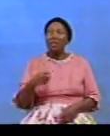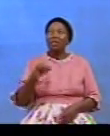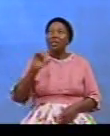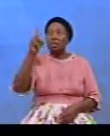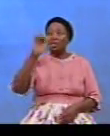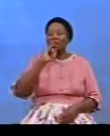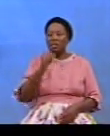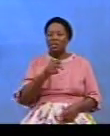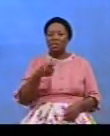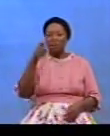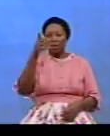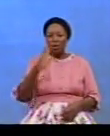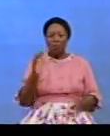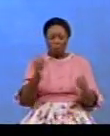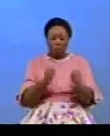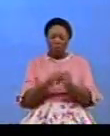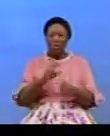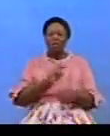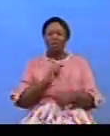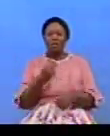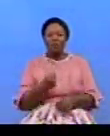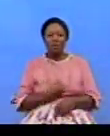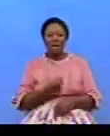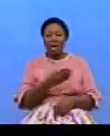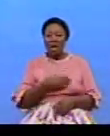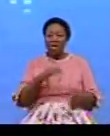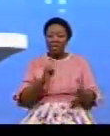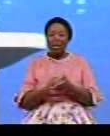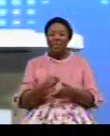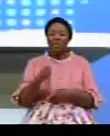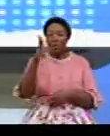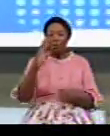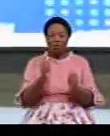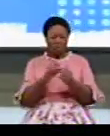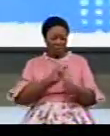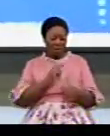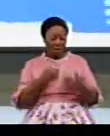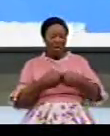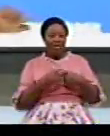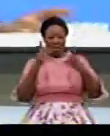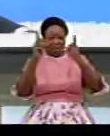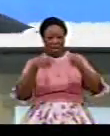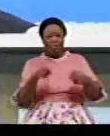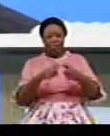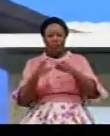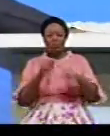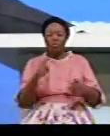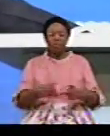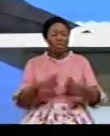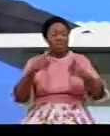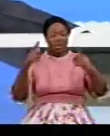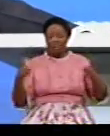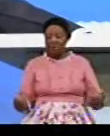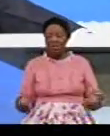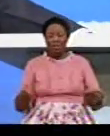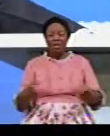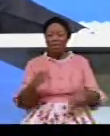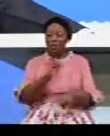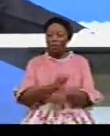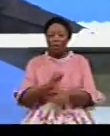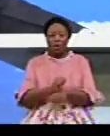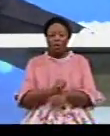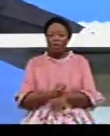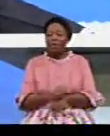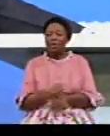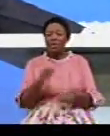blots out all our iniquities. Look at verse 10. In verse 10, create in